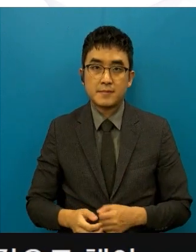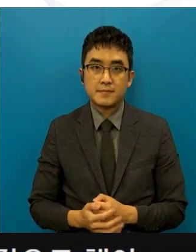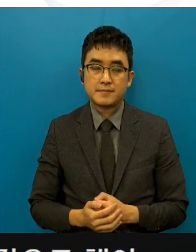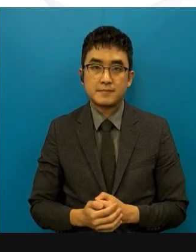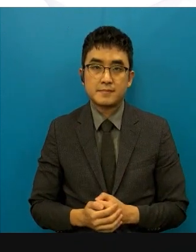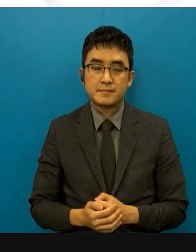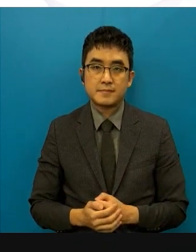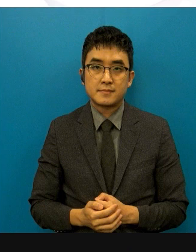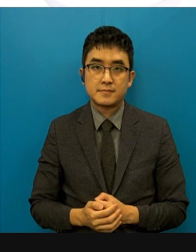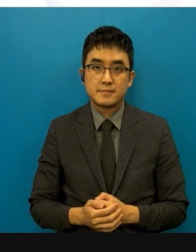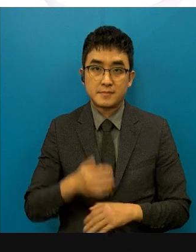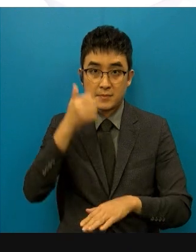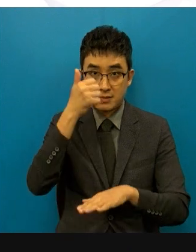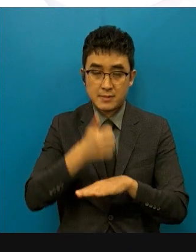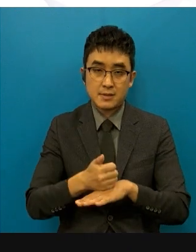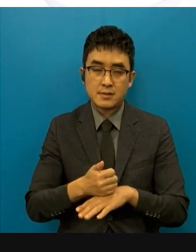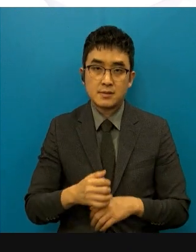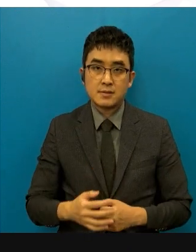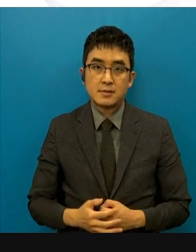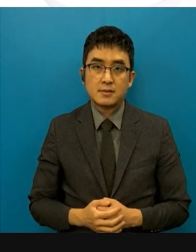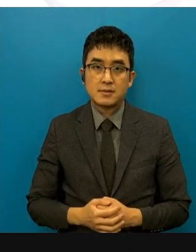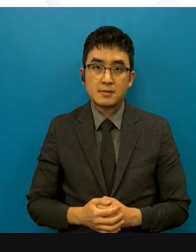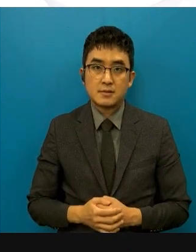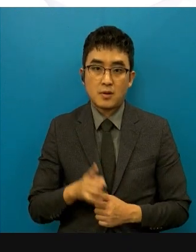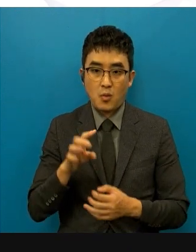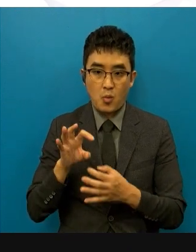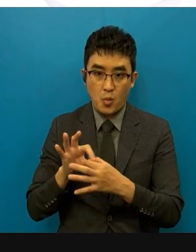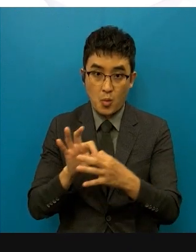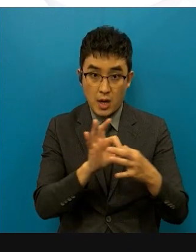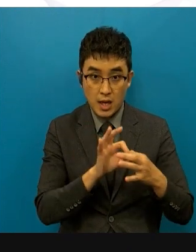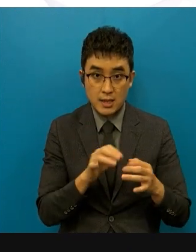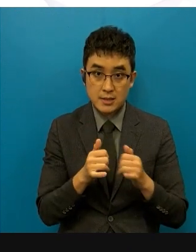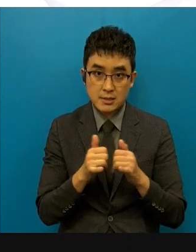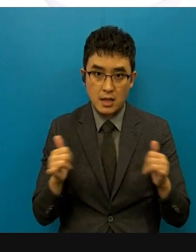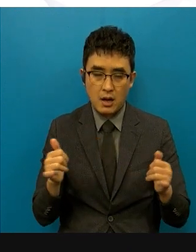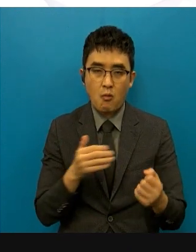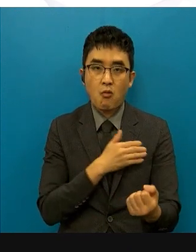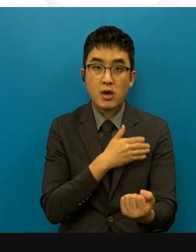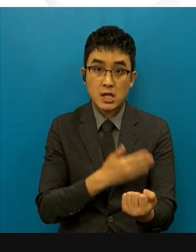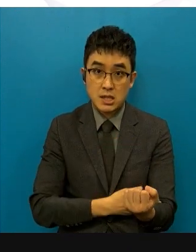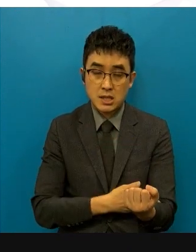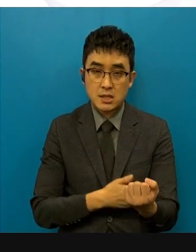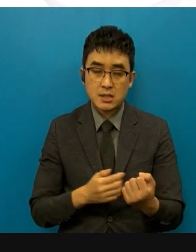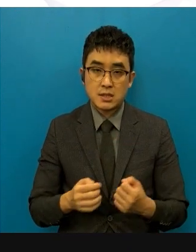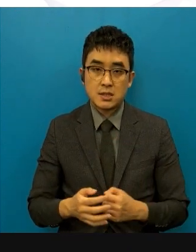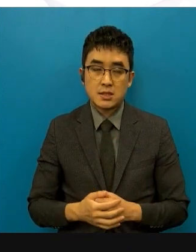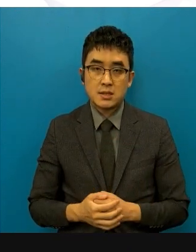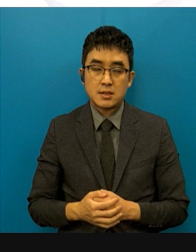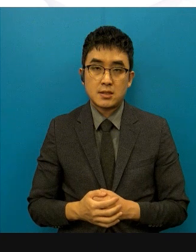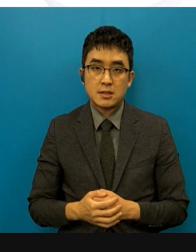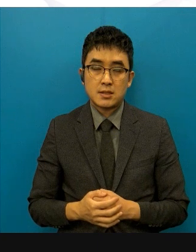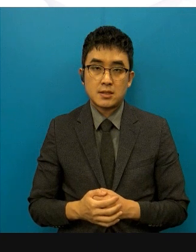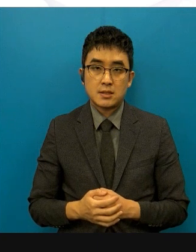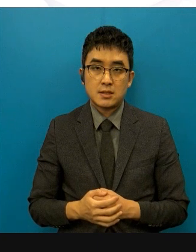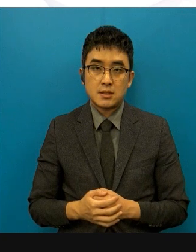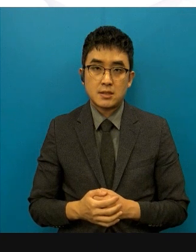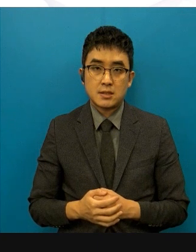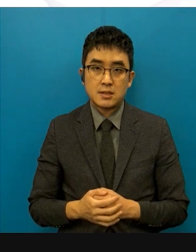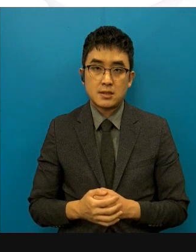the nurses, anyone from the healthcare team that is involved or who does not want to be